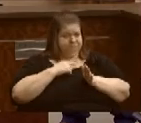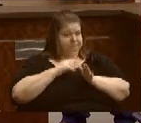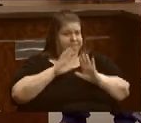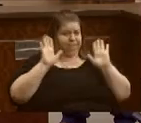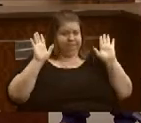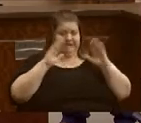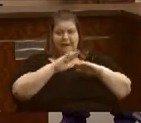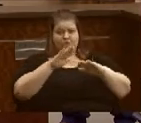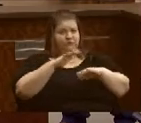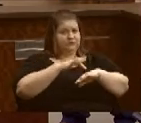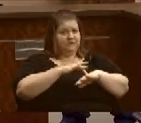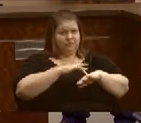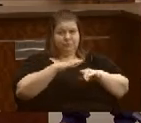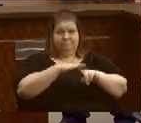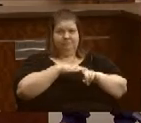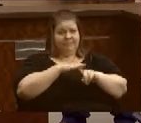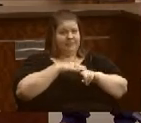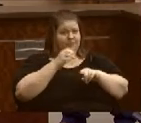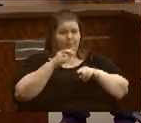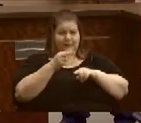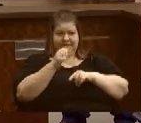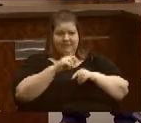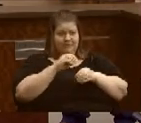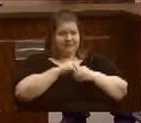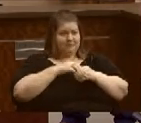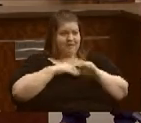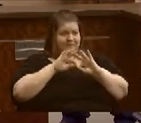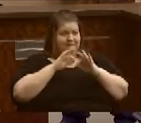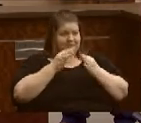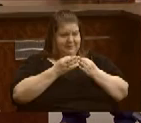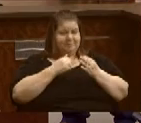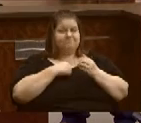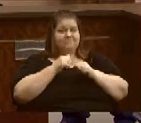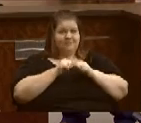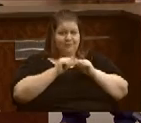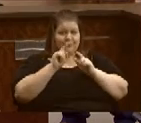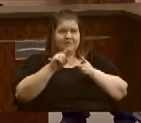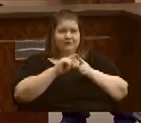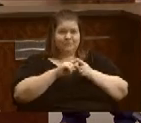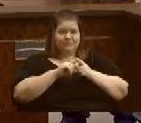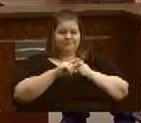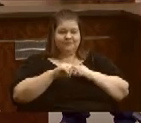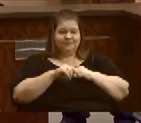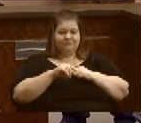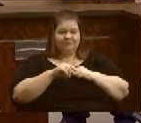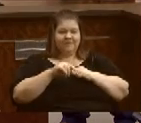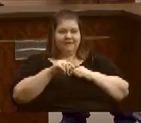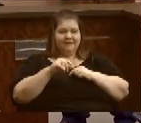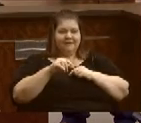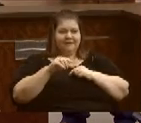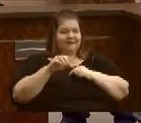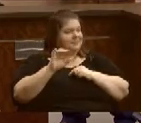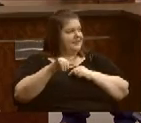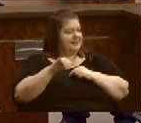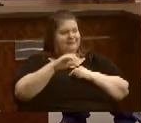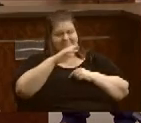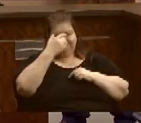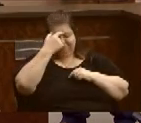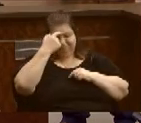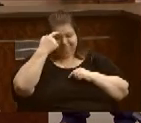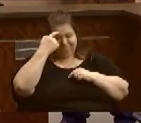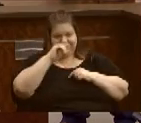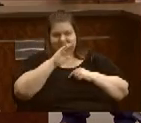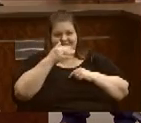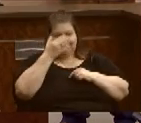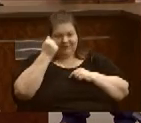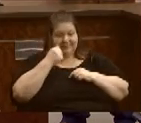pets or anybody in my family. You sent him to Dr. Morley. I remember that specifically. And ever since then, I've never forgot that, especially